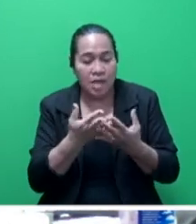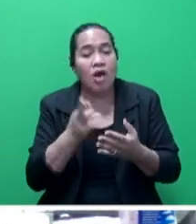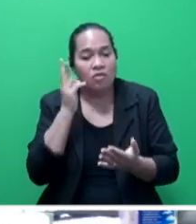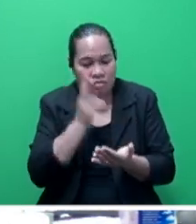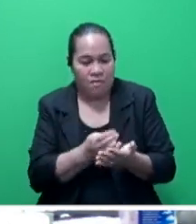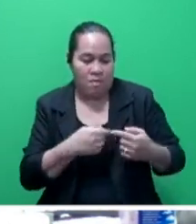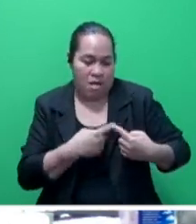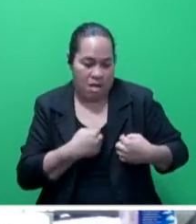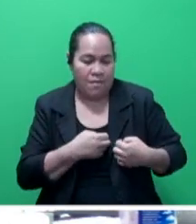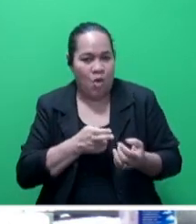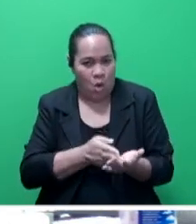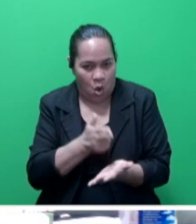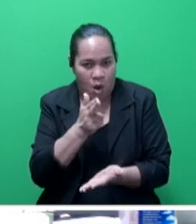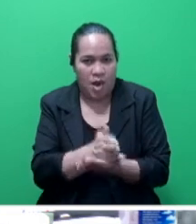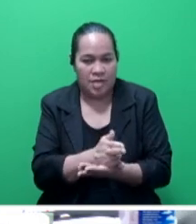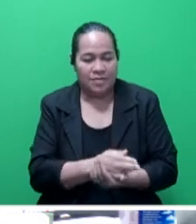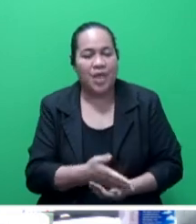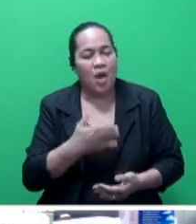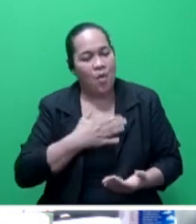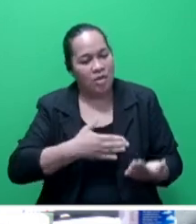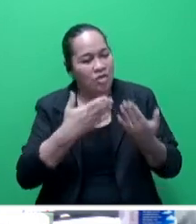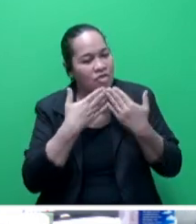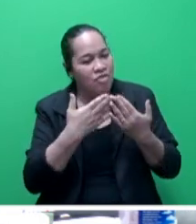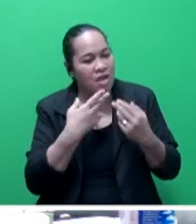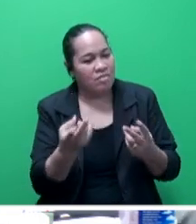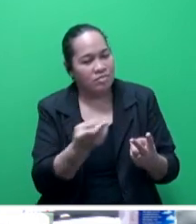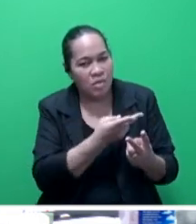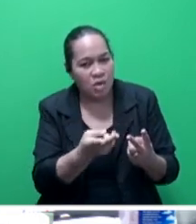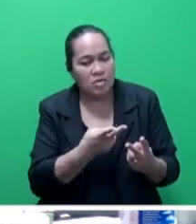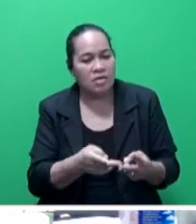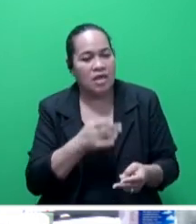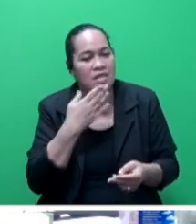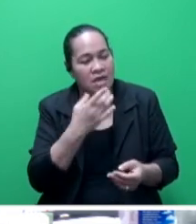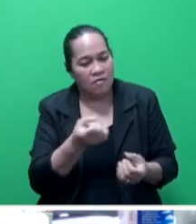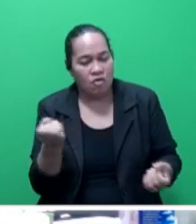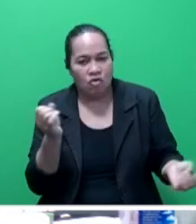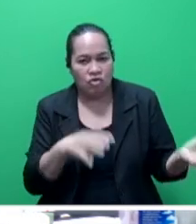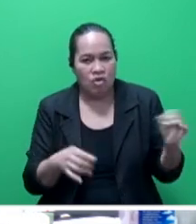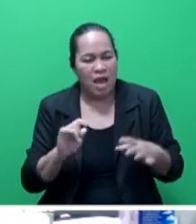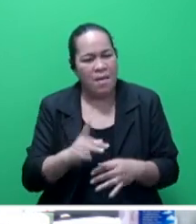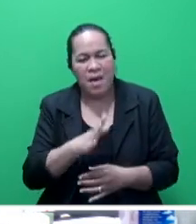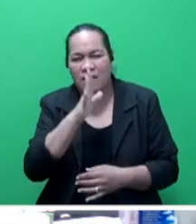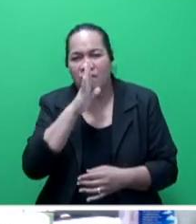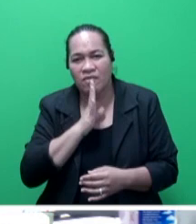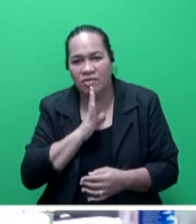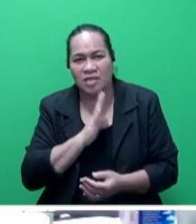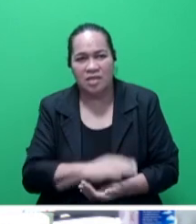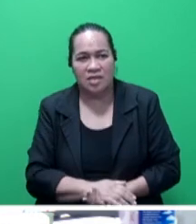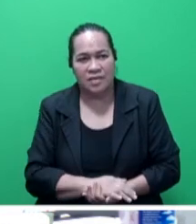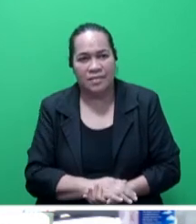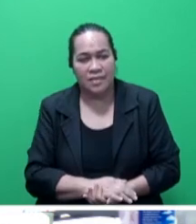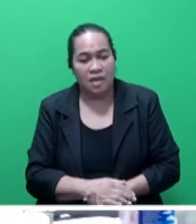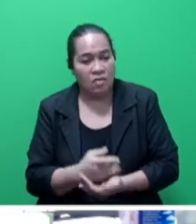and honesty, Mr. Speaker, sir. I wish to thank them and acknowledge them for their contribution. Unfortunately, for